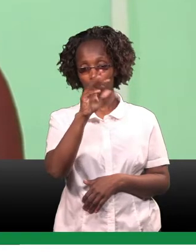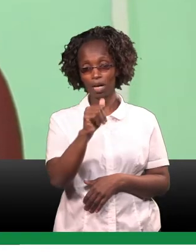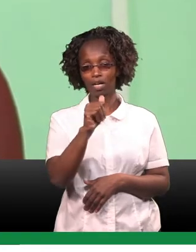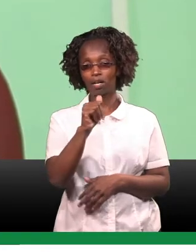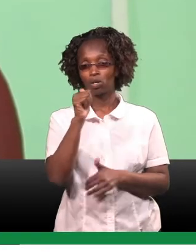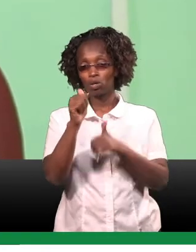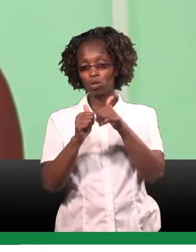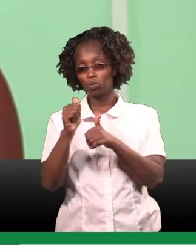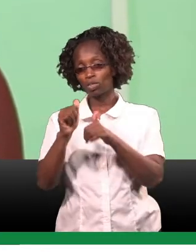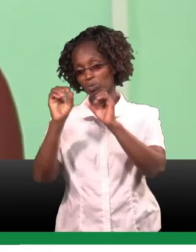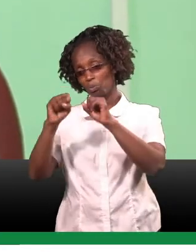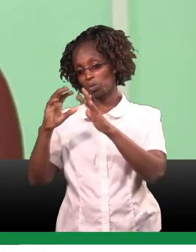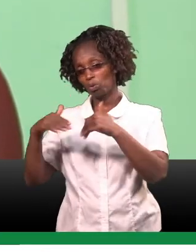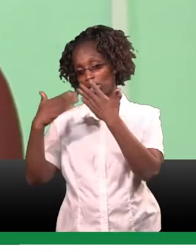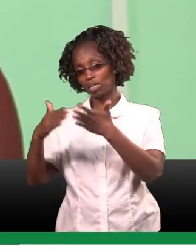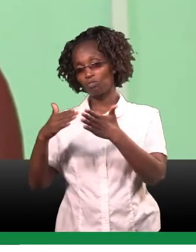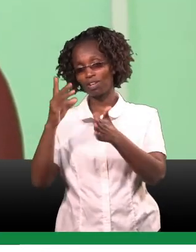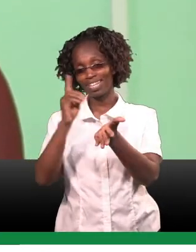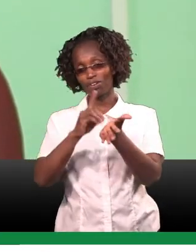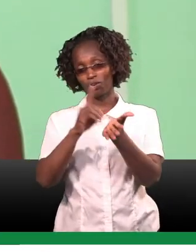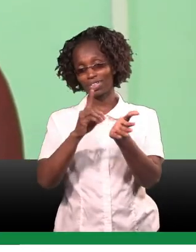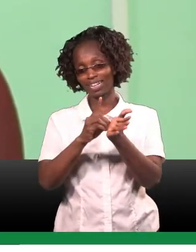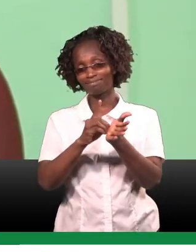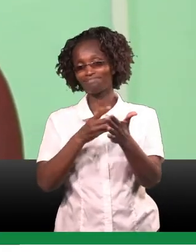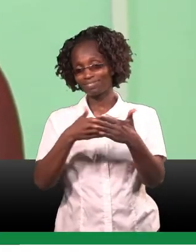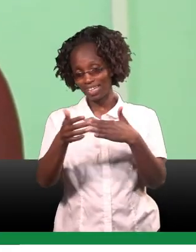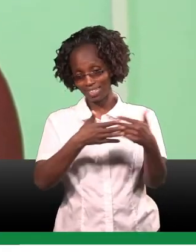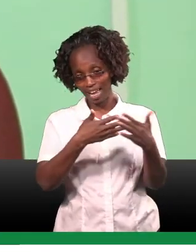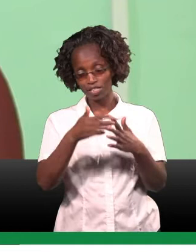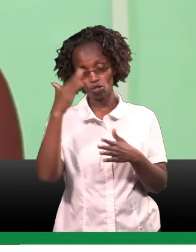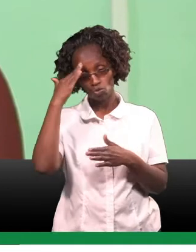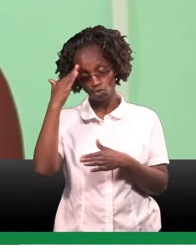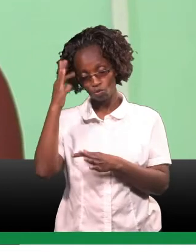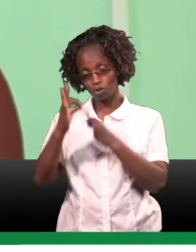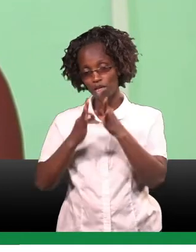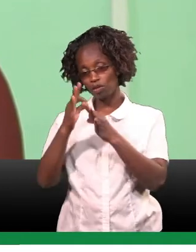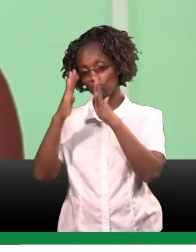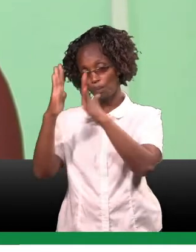an idea that this patient could be exhibiting could be emitting more of